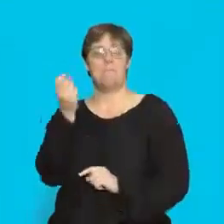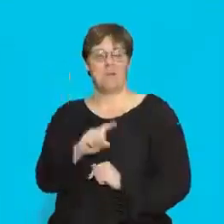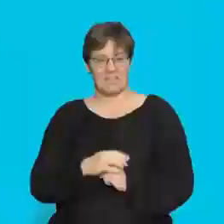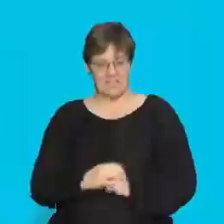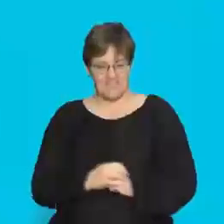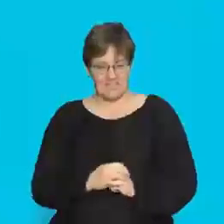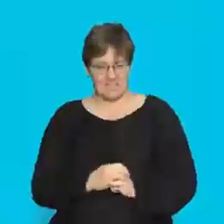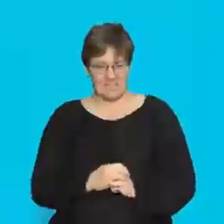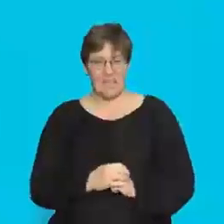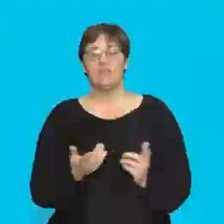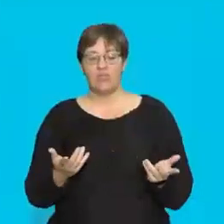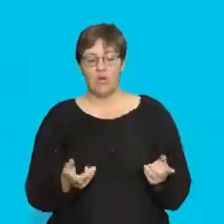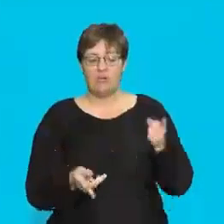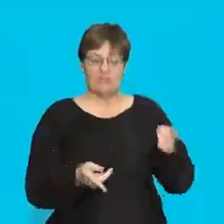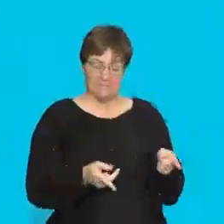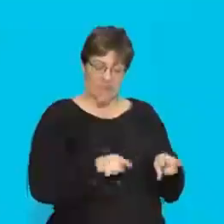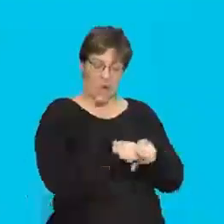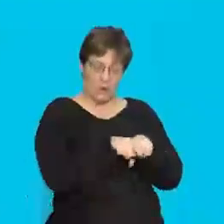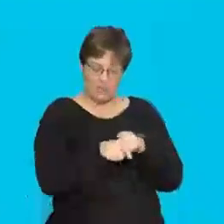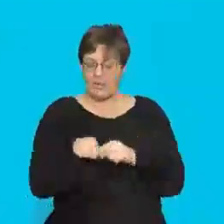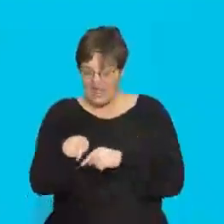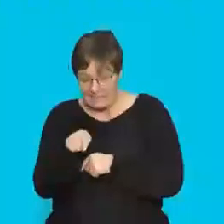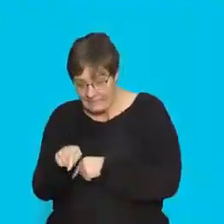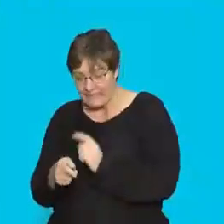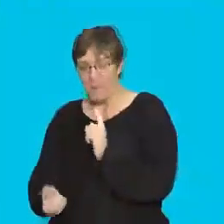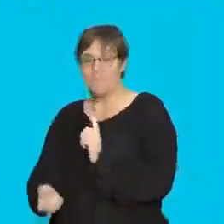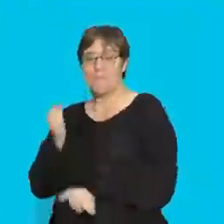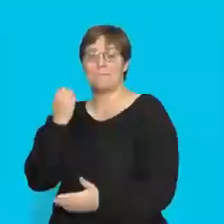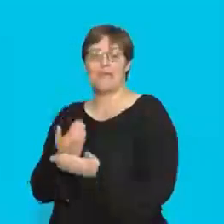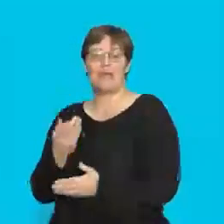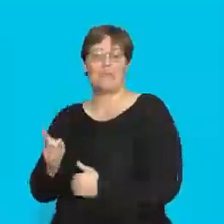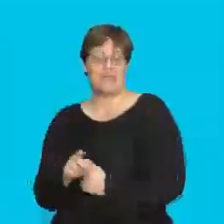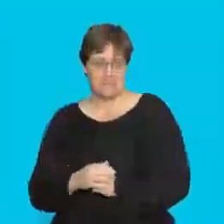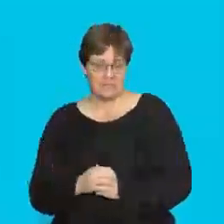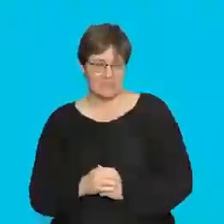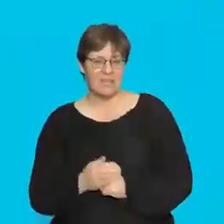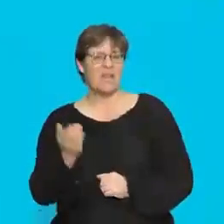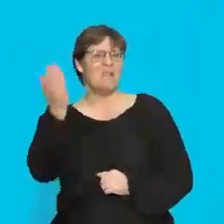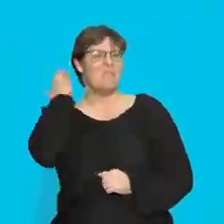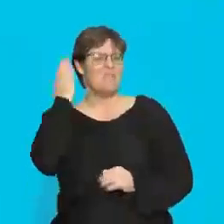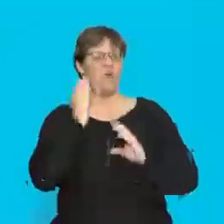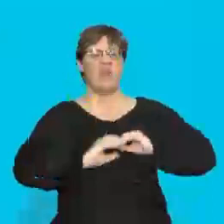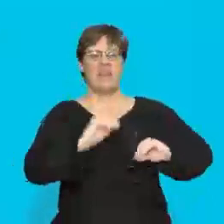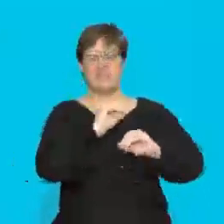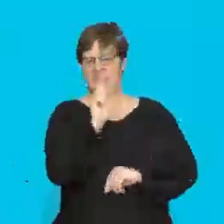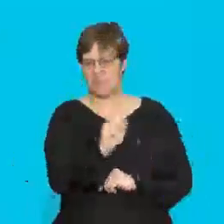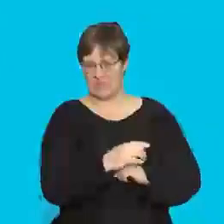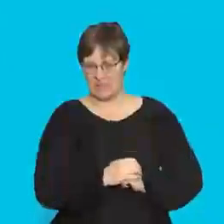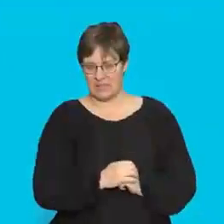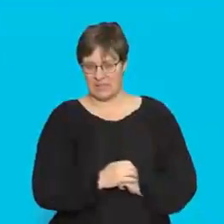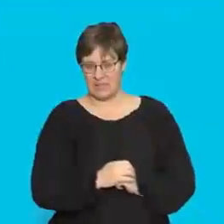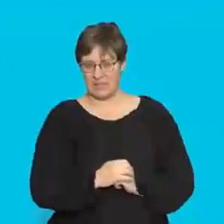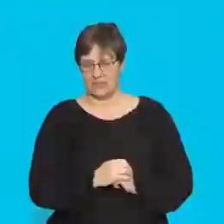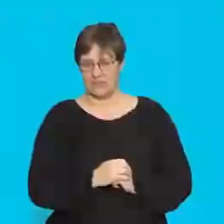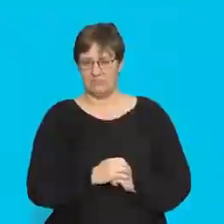environment as prizes, things that individuals are going to compete for. Now, think back over